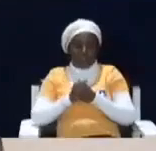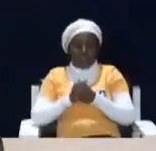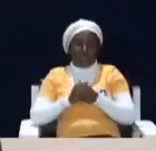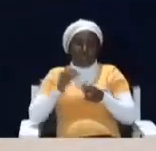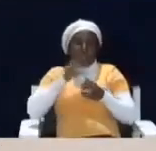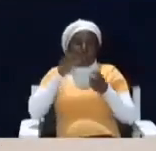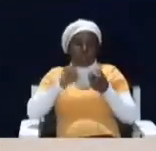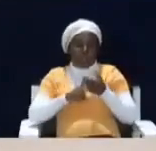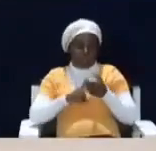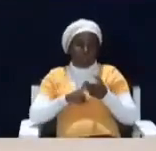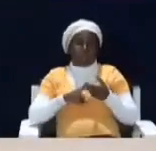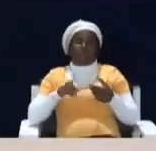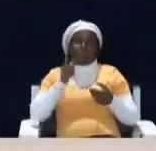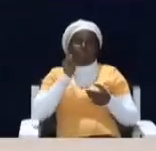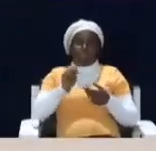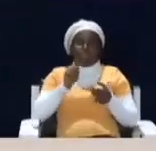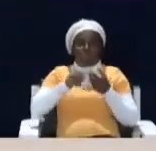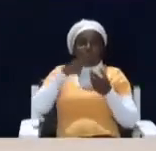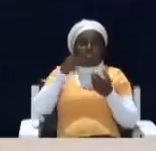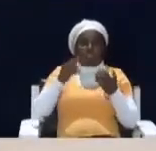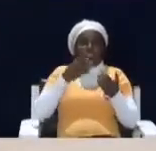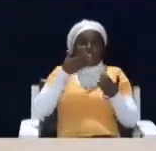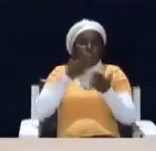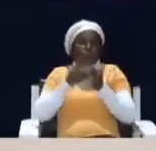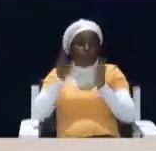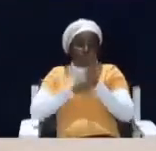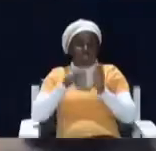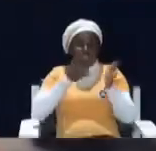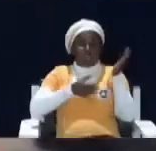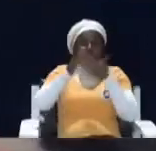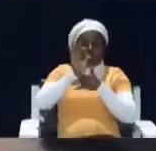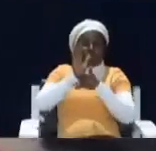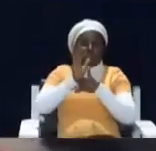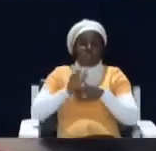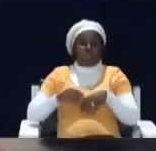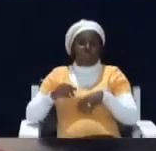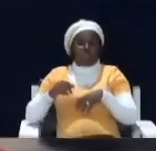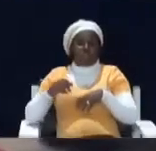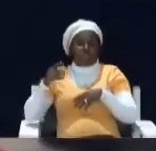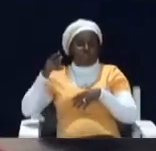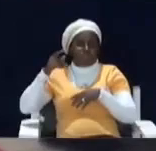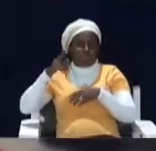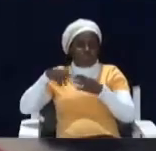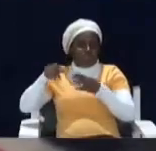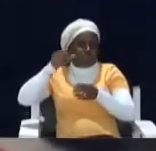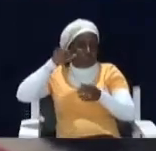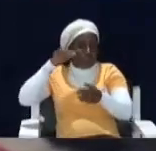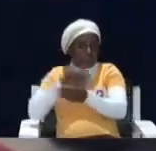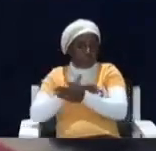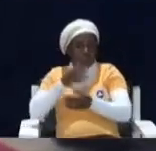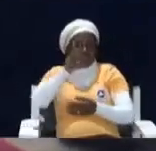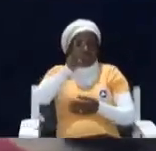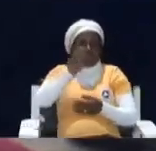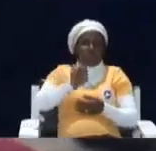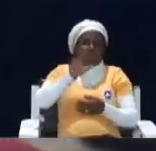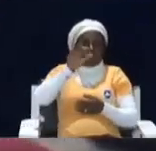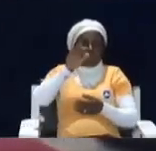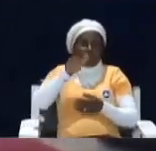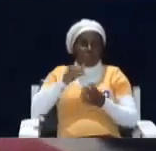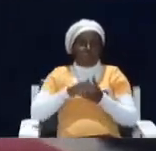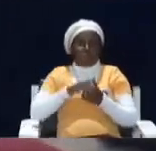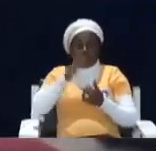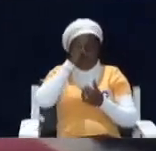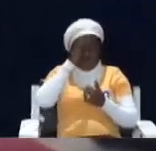to the goodness of God concerning my daughter, 2015, Daddy Gio said